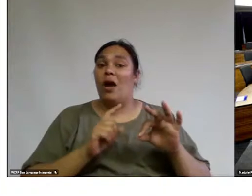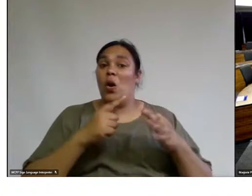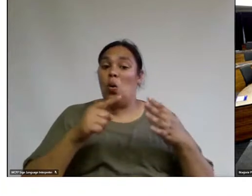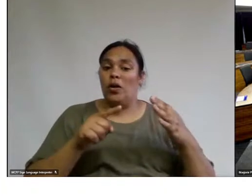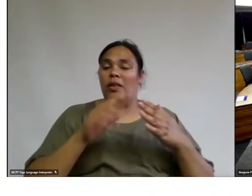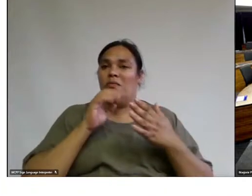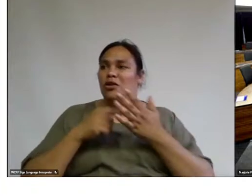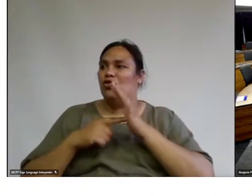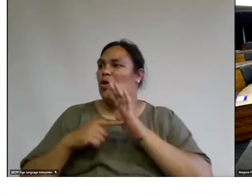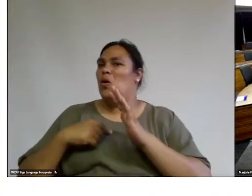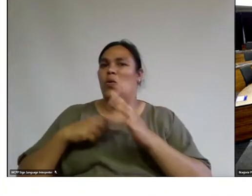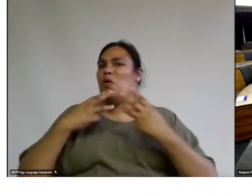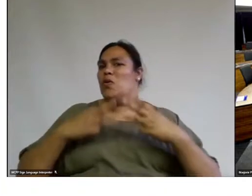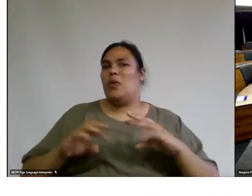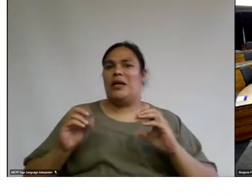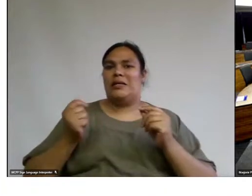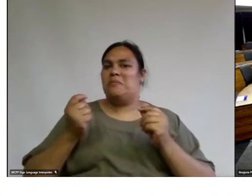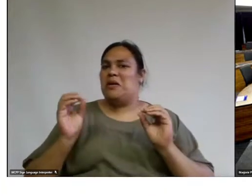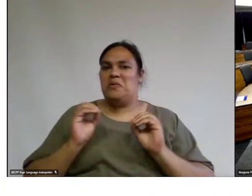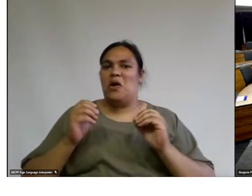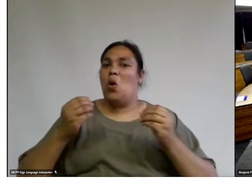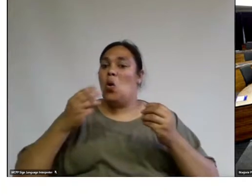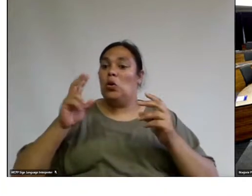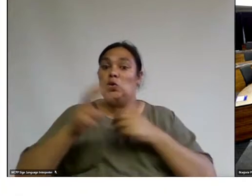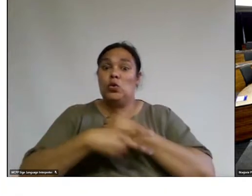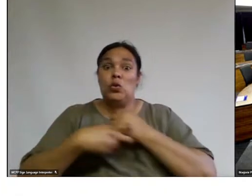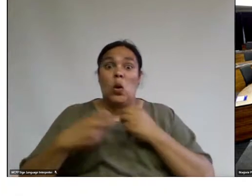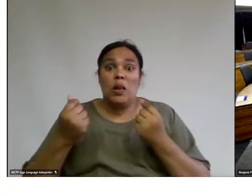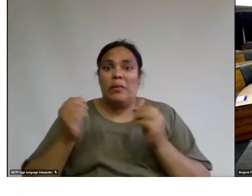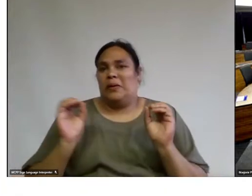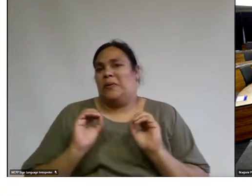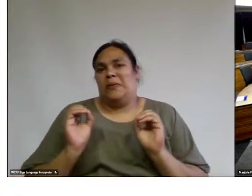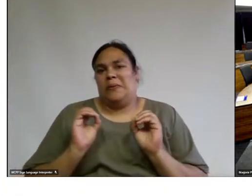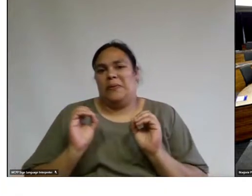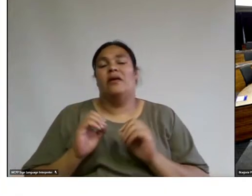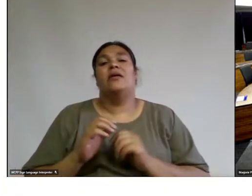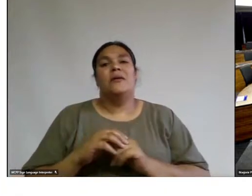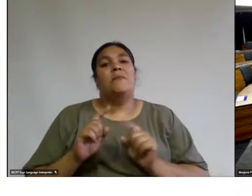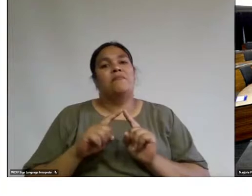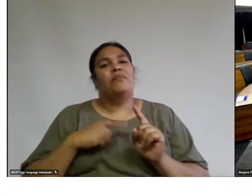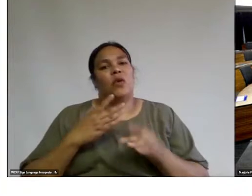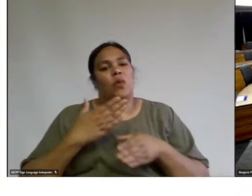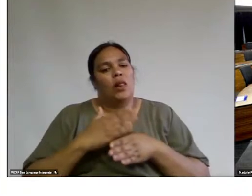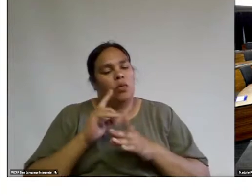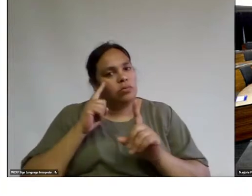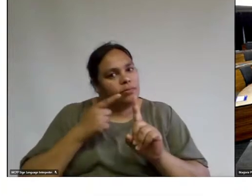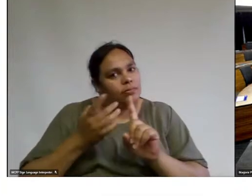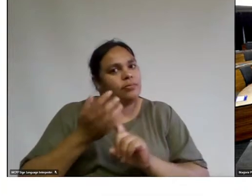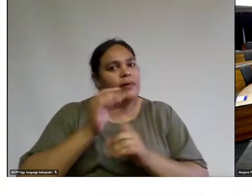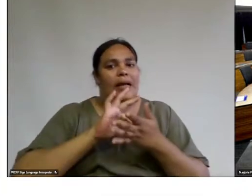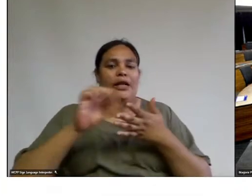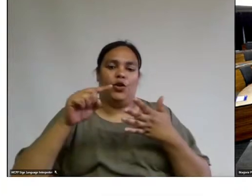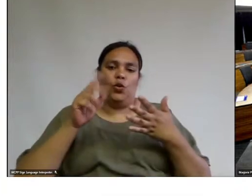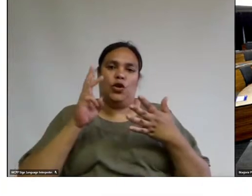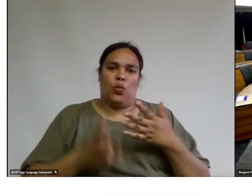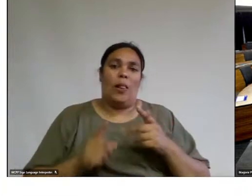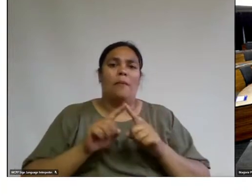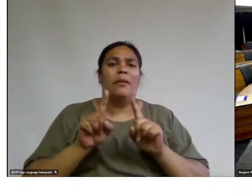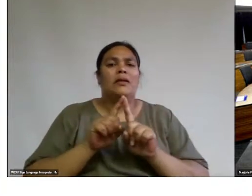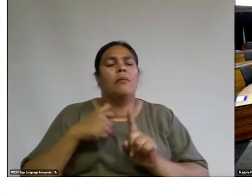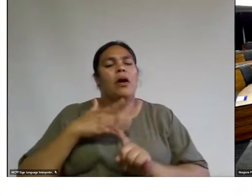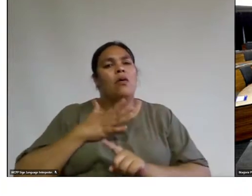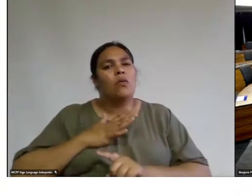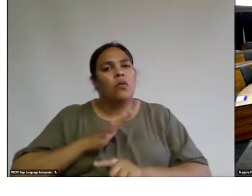indicates we have not wasted money or stolen money. And we'll certainly work towards a clean audit as much as possible. But I also would like